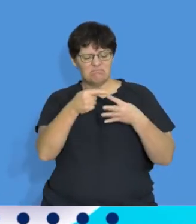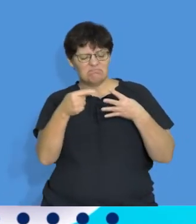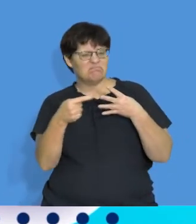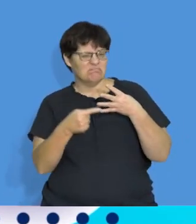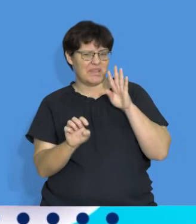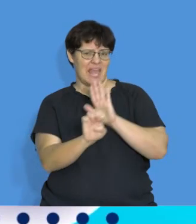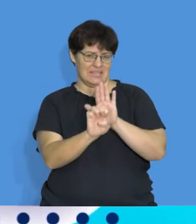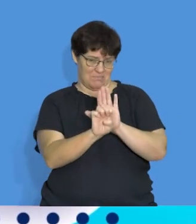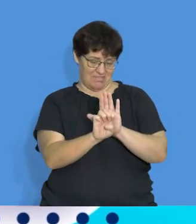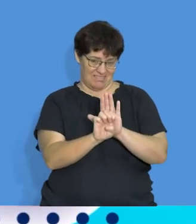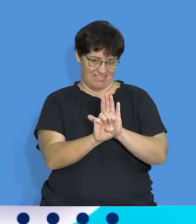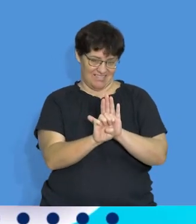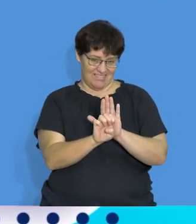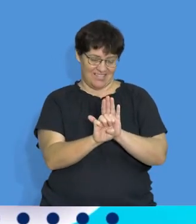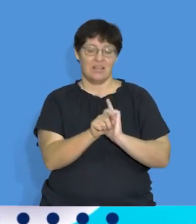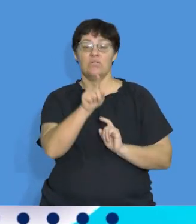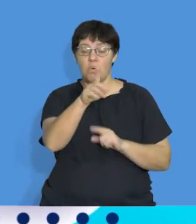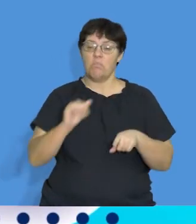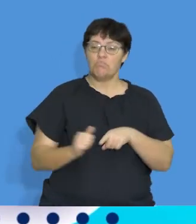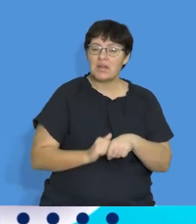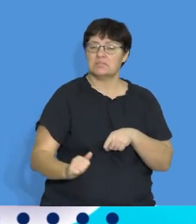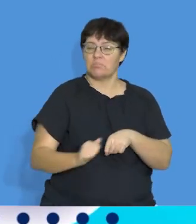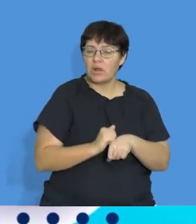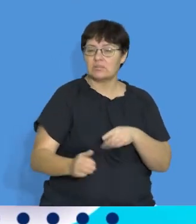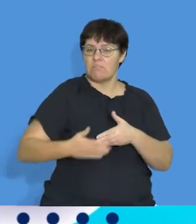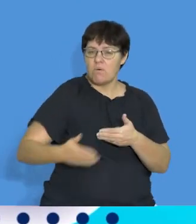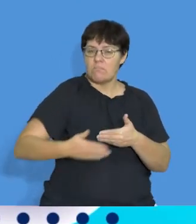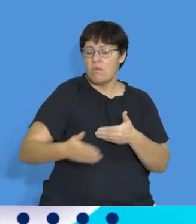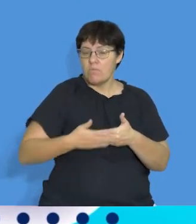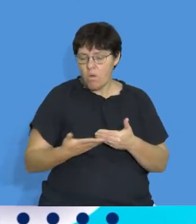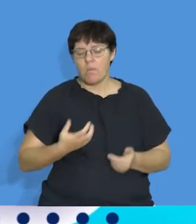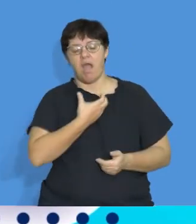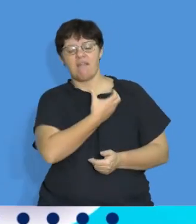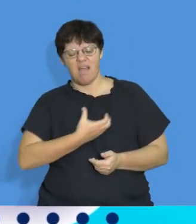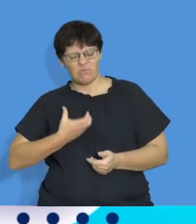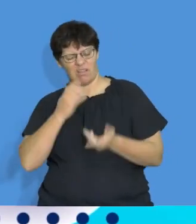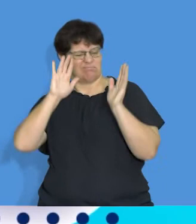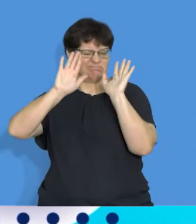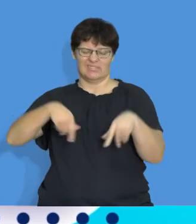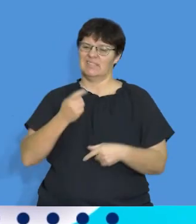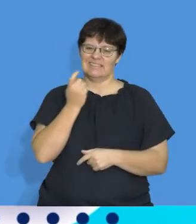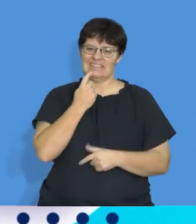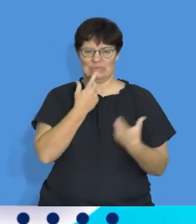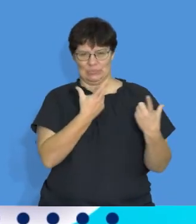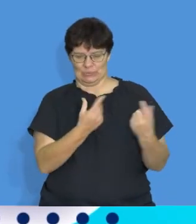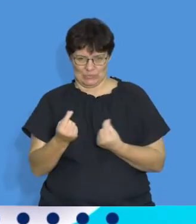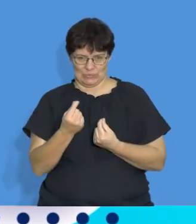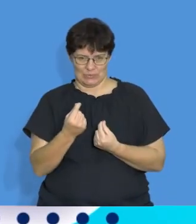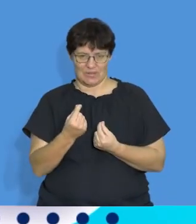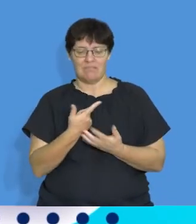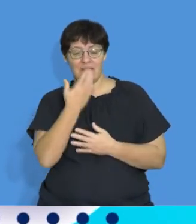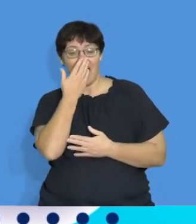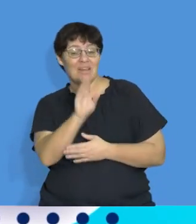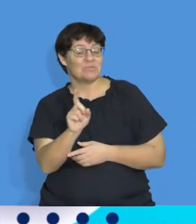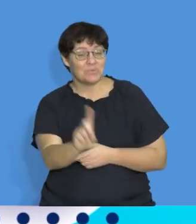examples that we've used, and with more and more practice you become very comfortable around working with circuit problems, and the attitude is